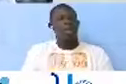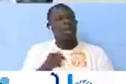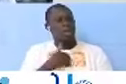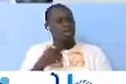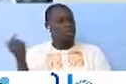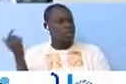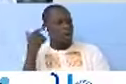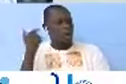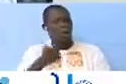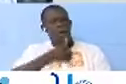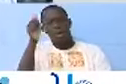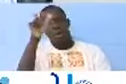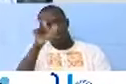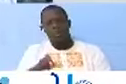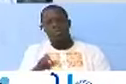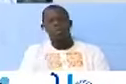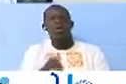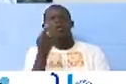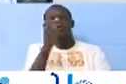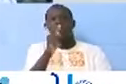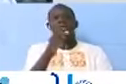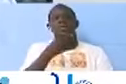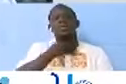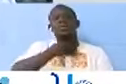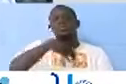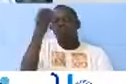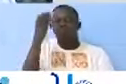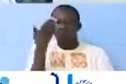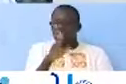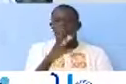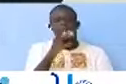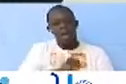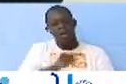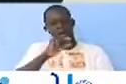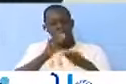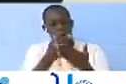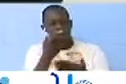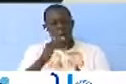I heard another one. The first scream that you heard, was it from a man or a woman?